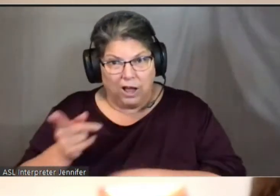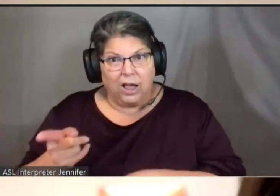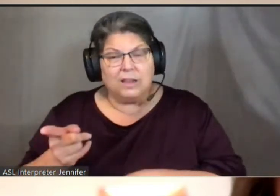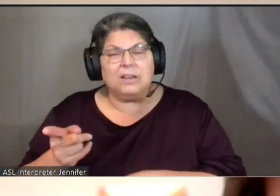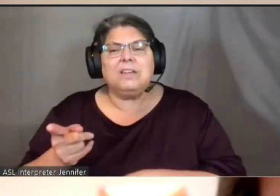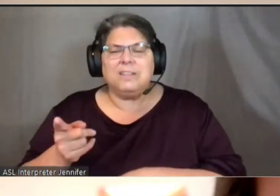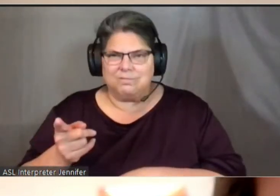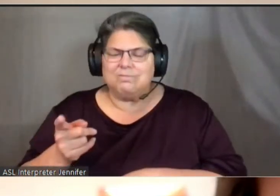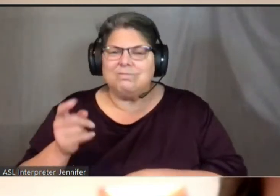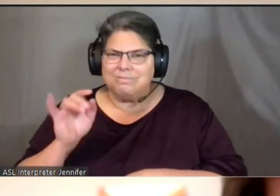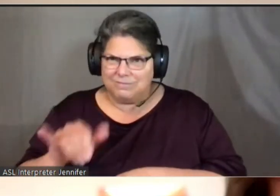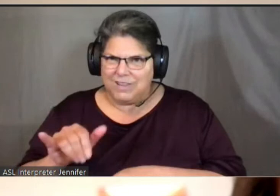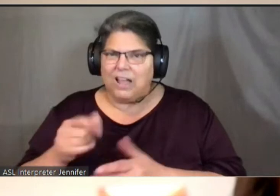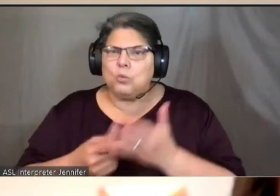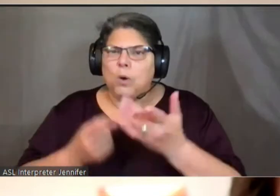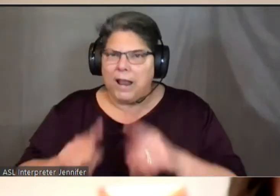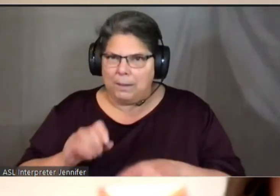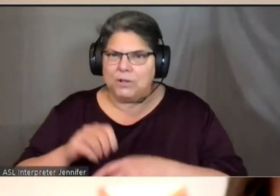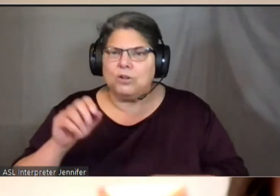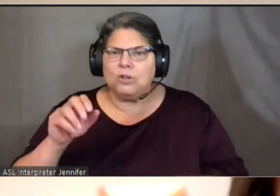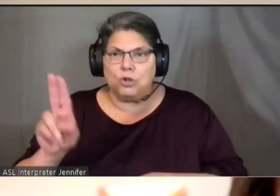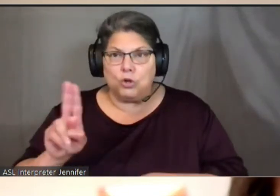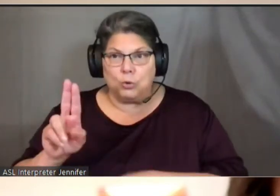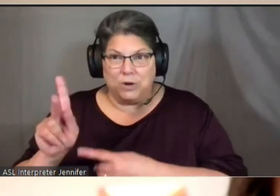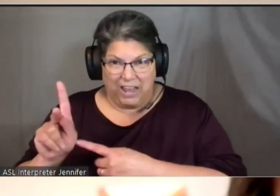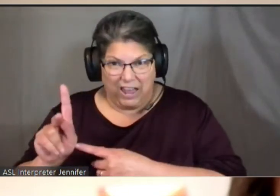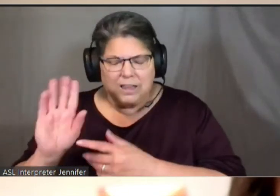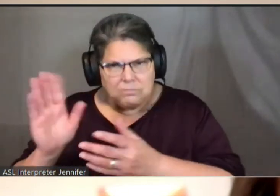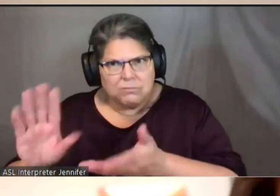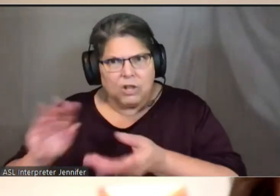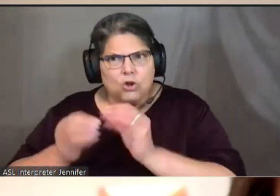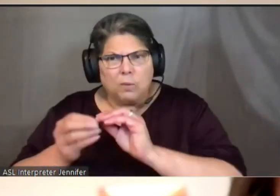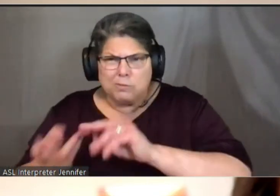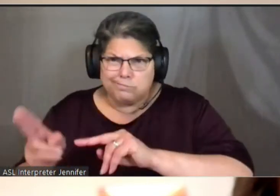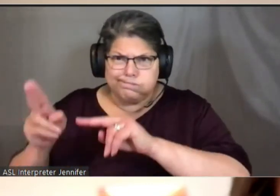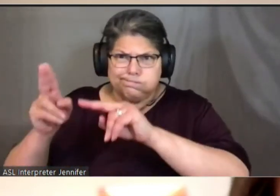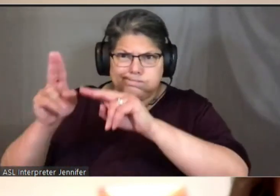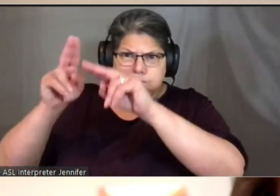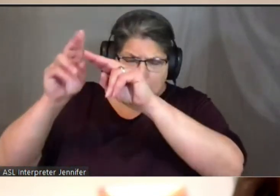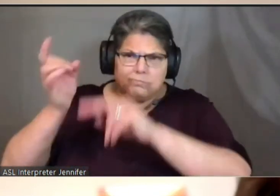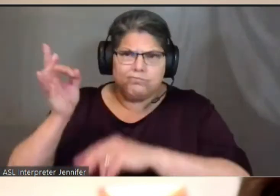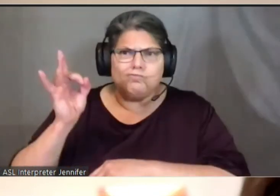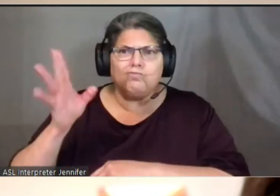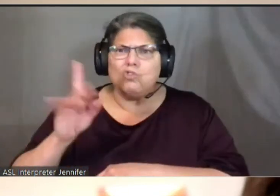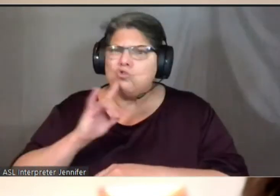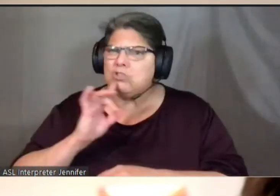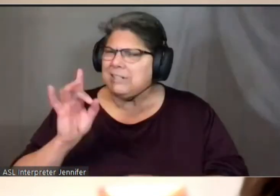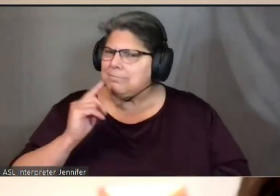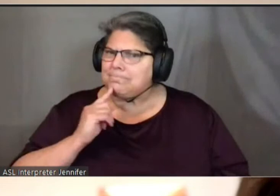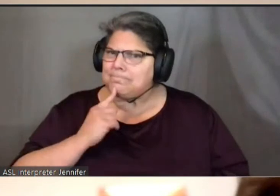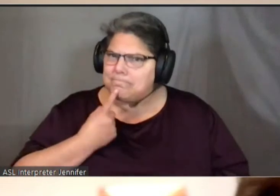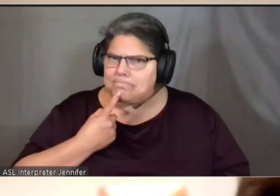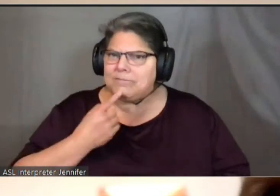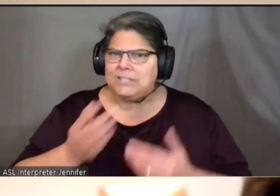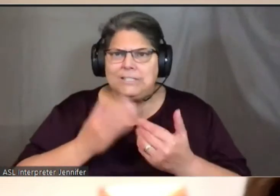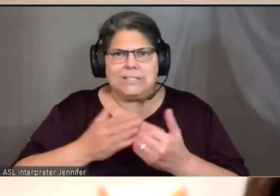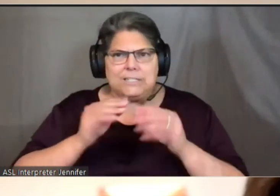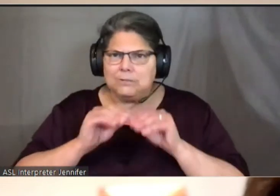the UK surge and is a very virulent and very transmissible